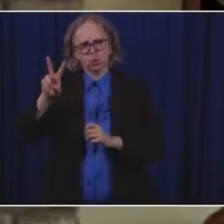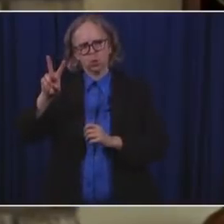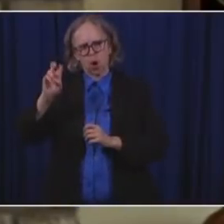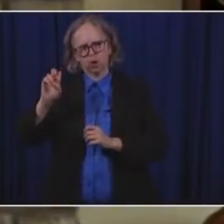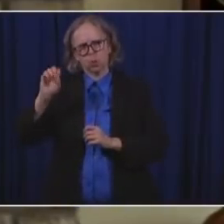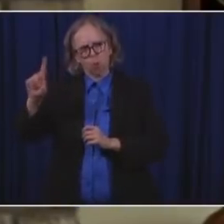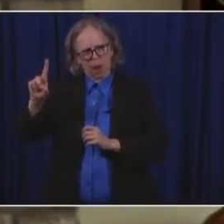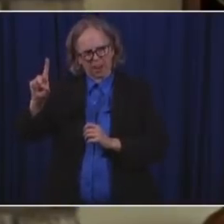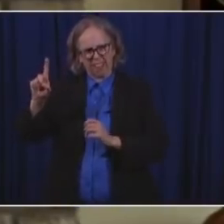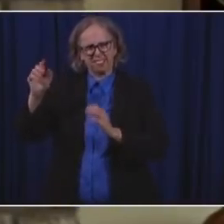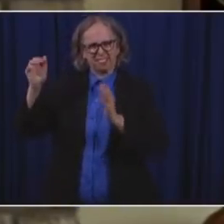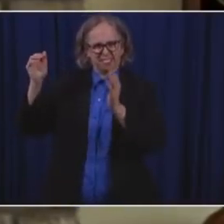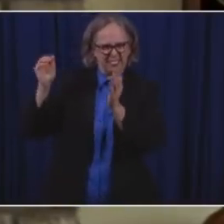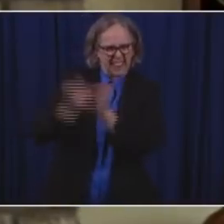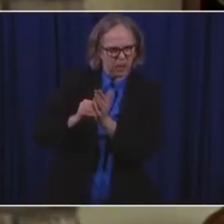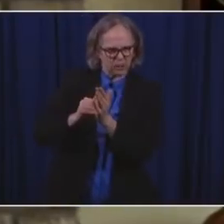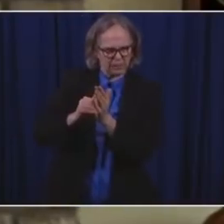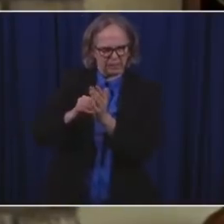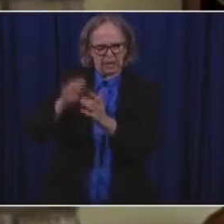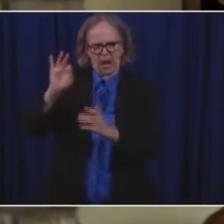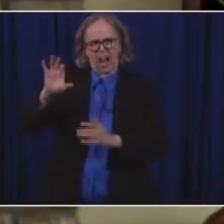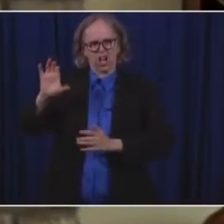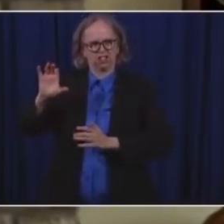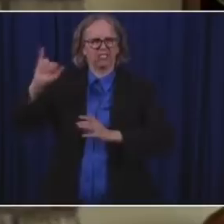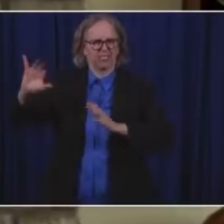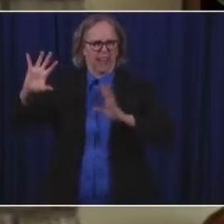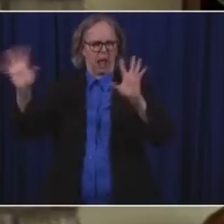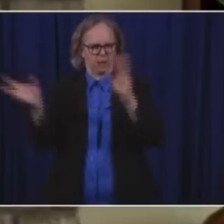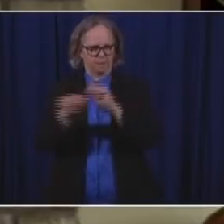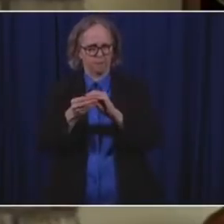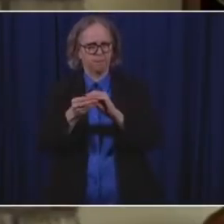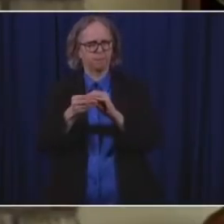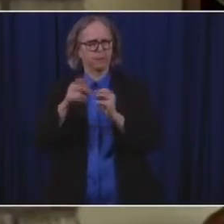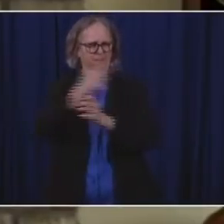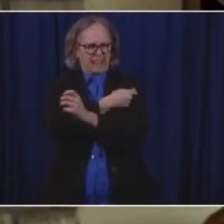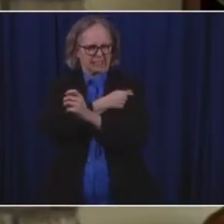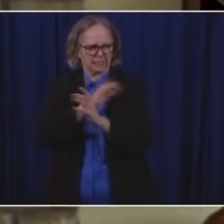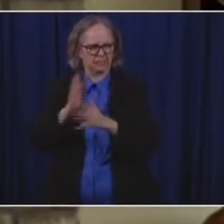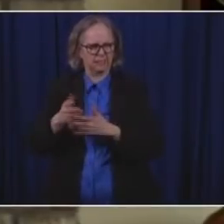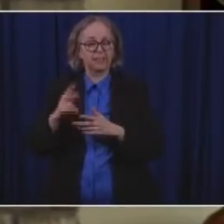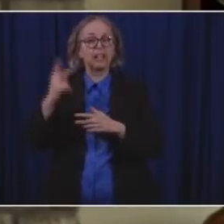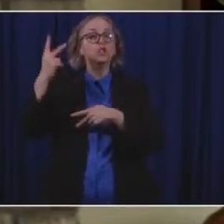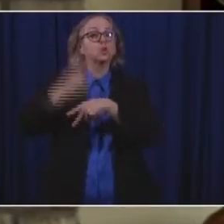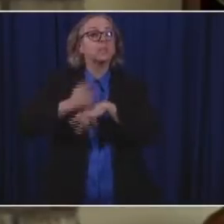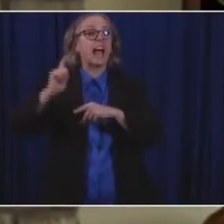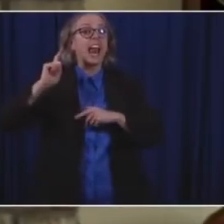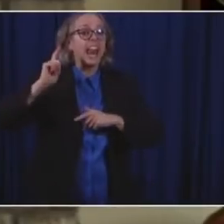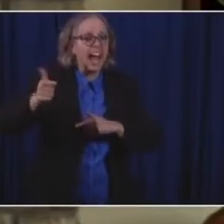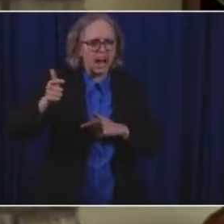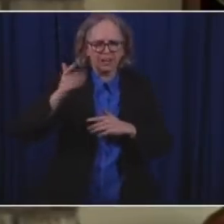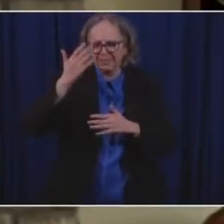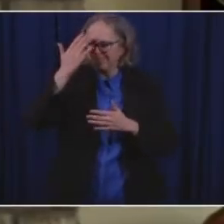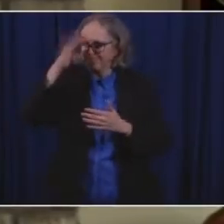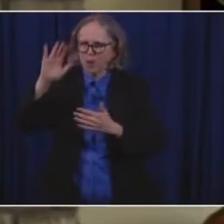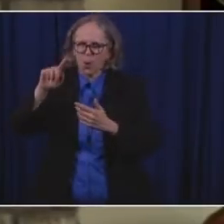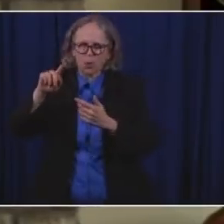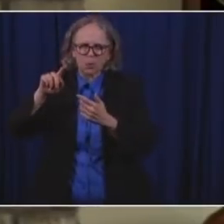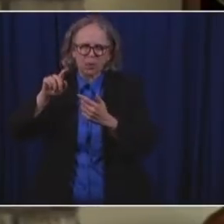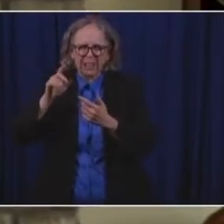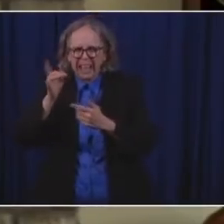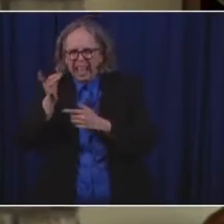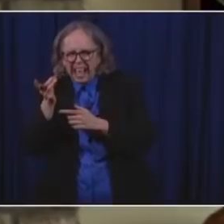201,900. The next one is a few days later. It's unclear exactly what date, and it's 89,000,